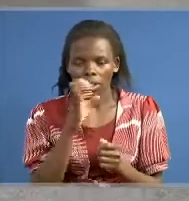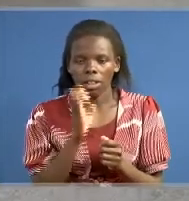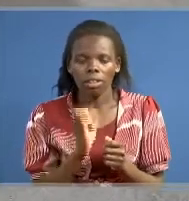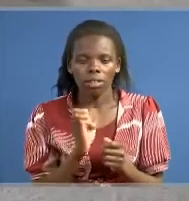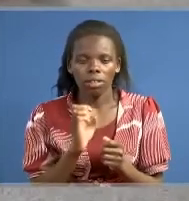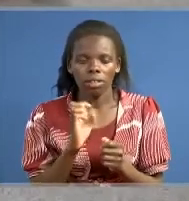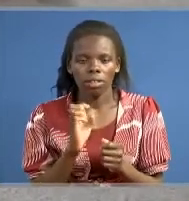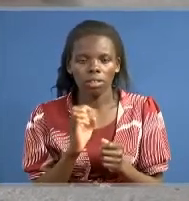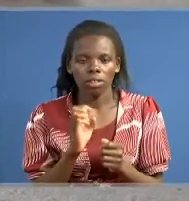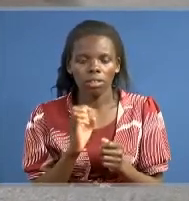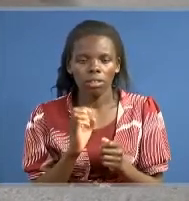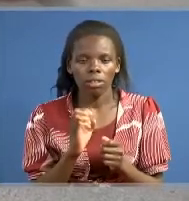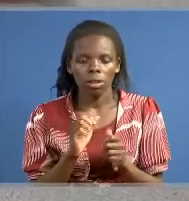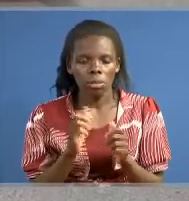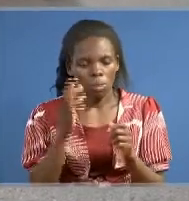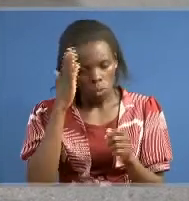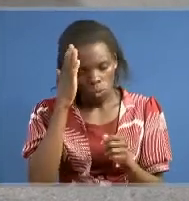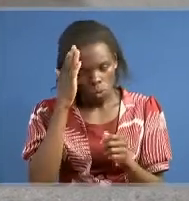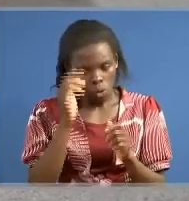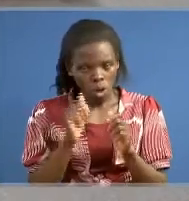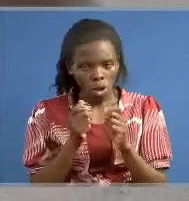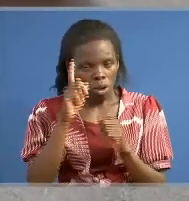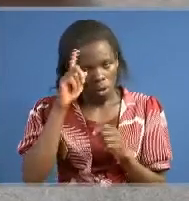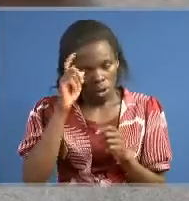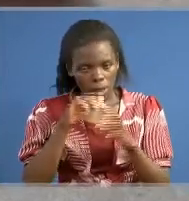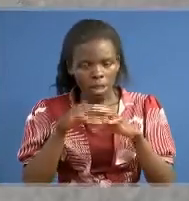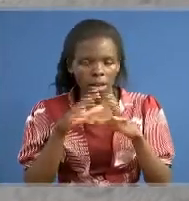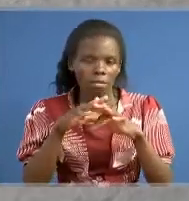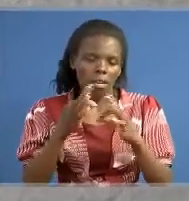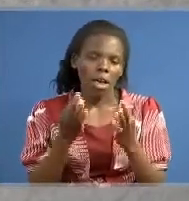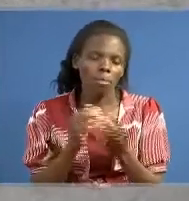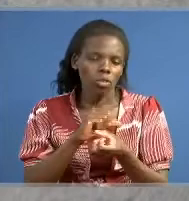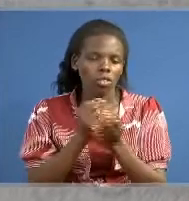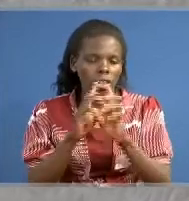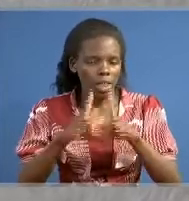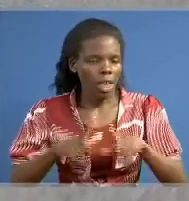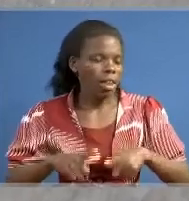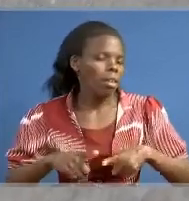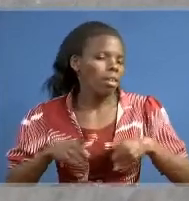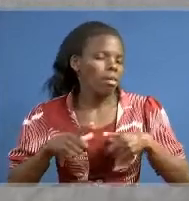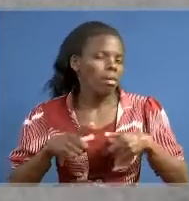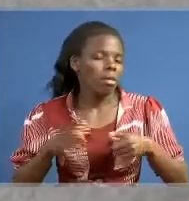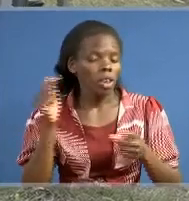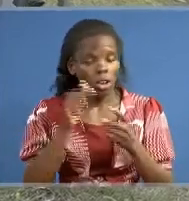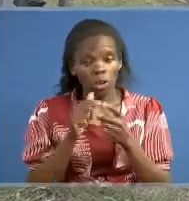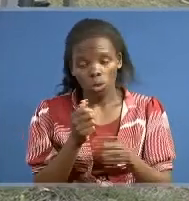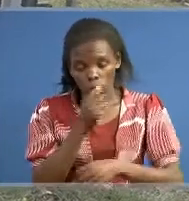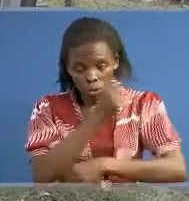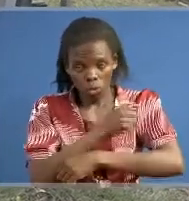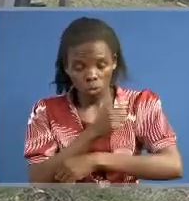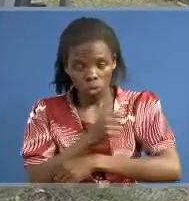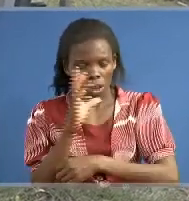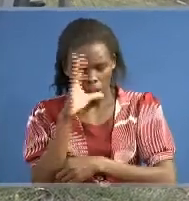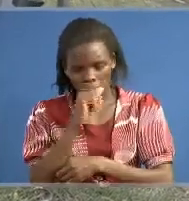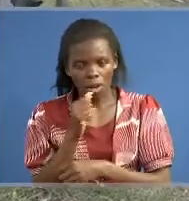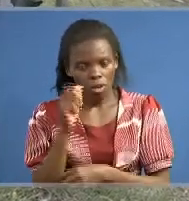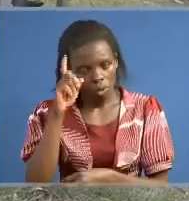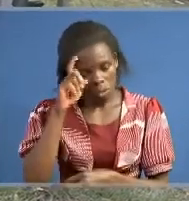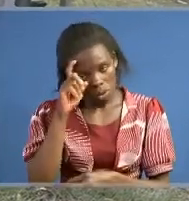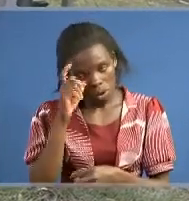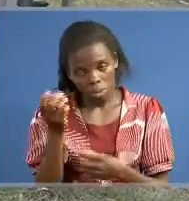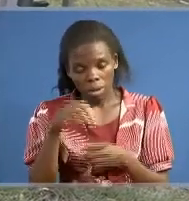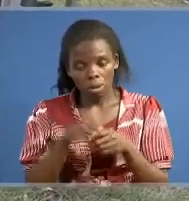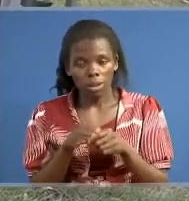she described a void of proper knowledge that led to her family to change their lifestyle, but into school where lack of knowledge was simply